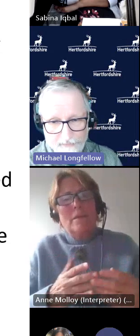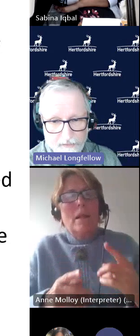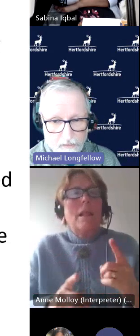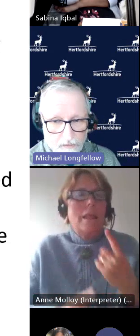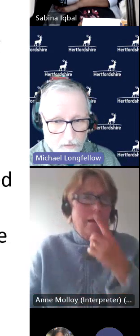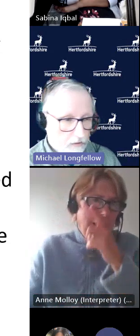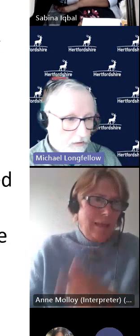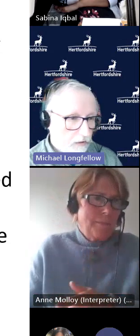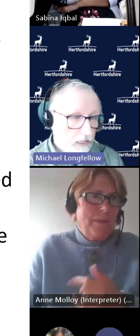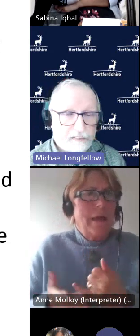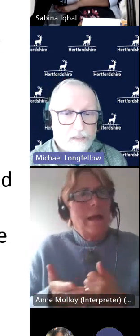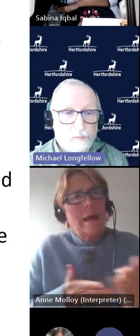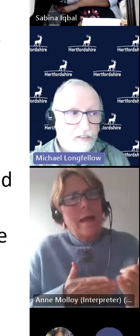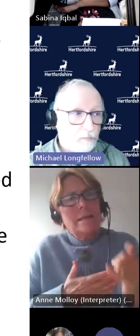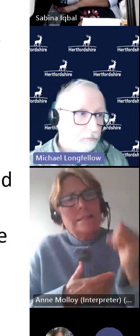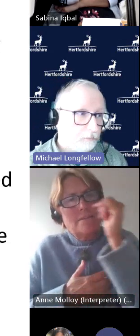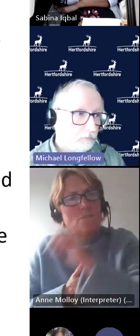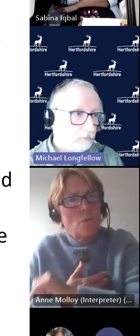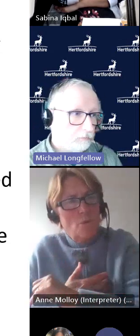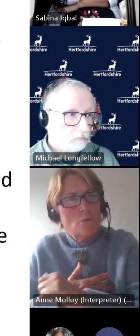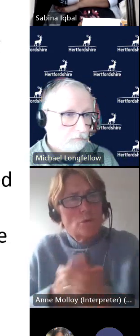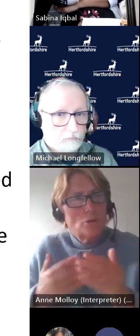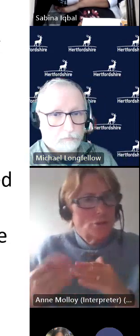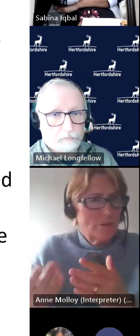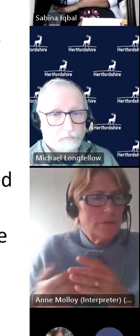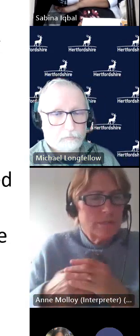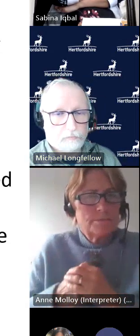Service. Next slide, please, Matt.